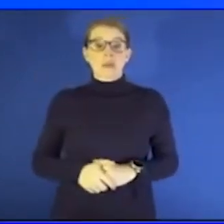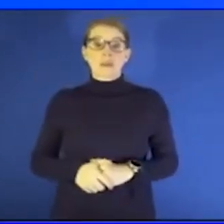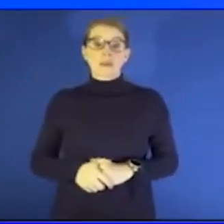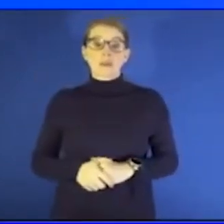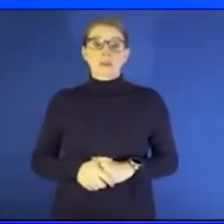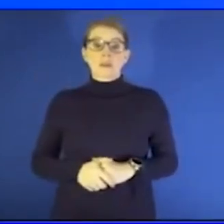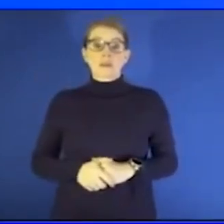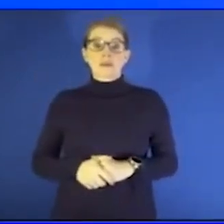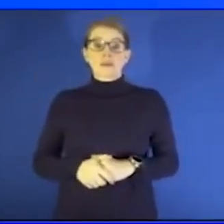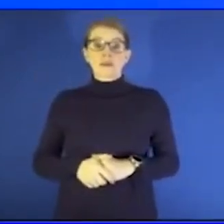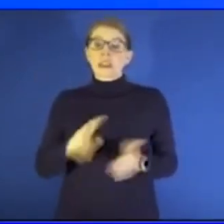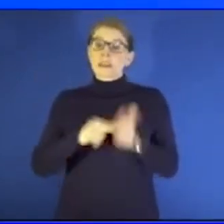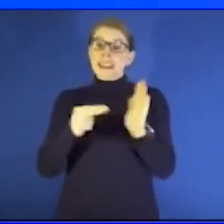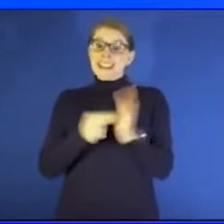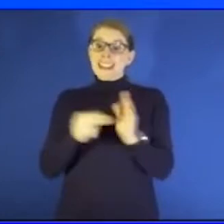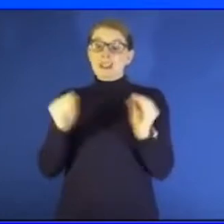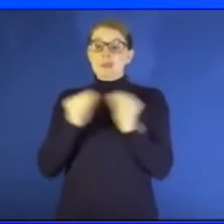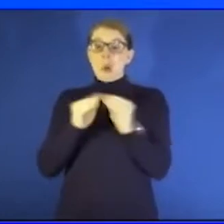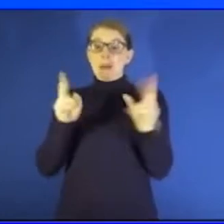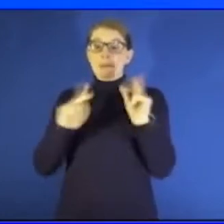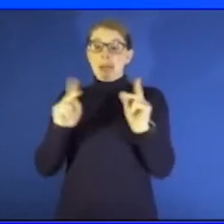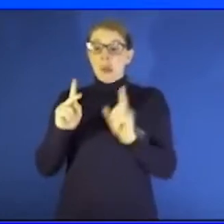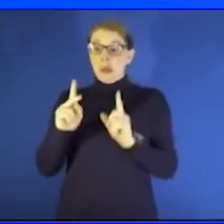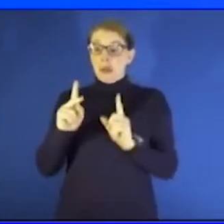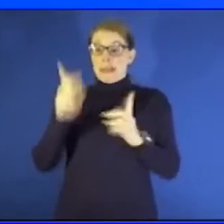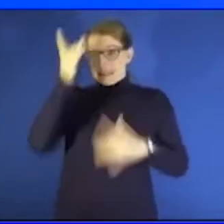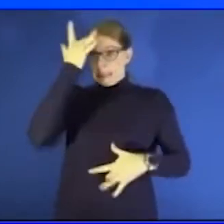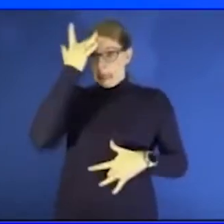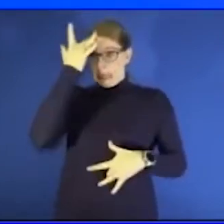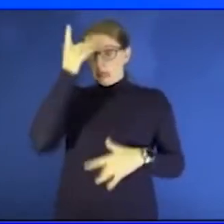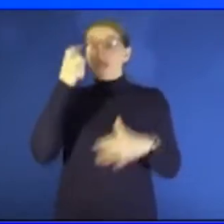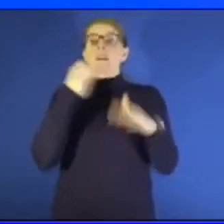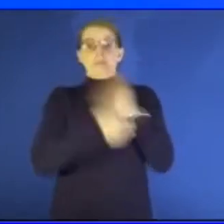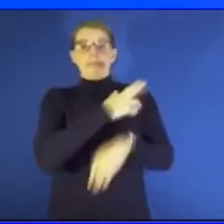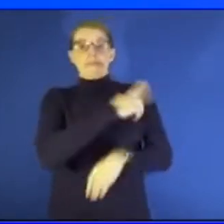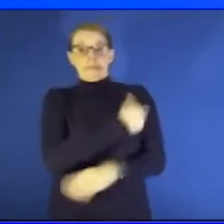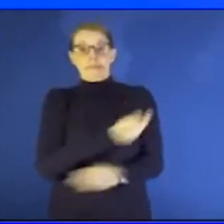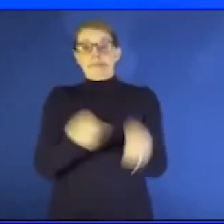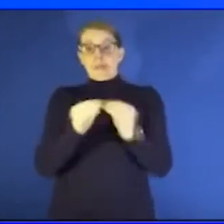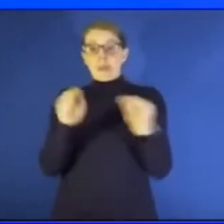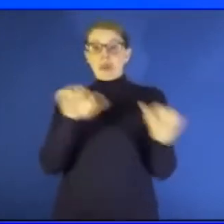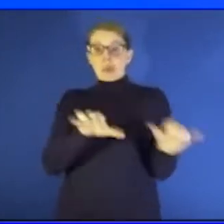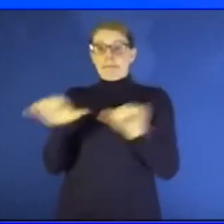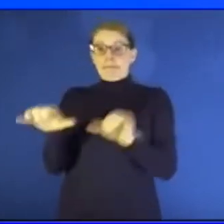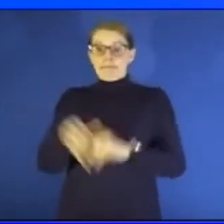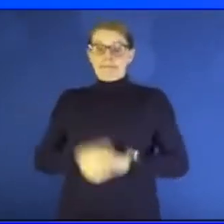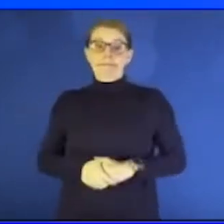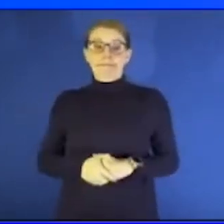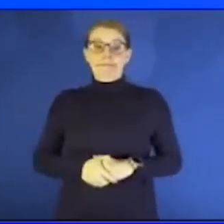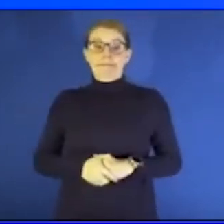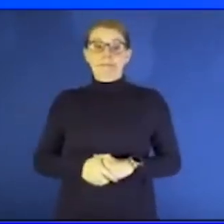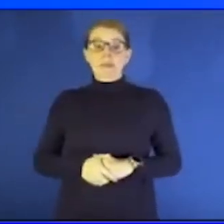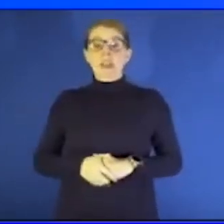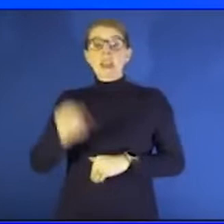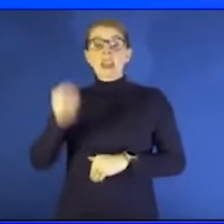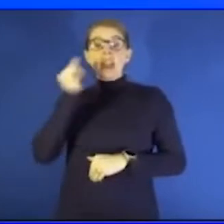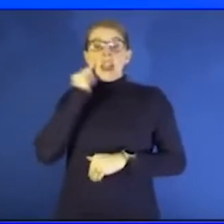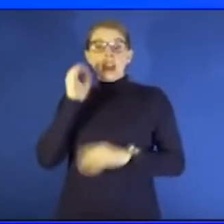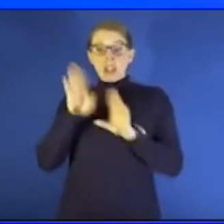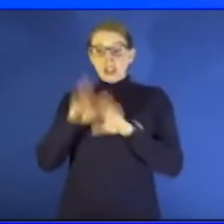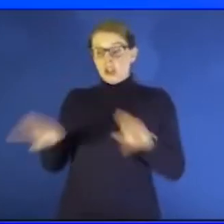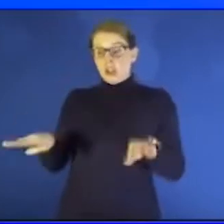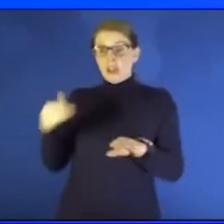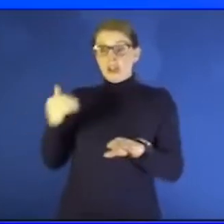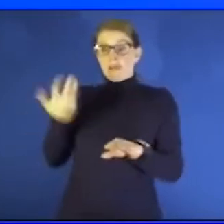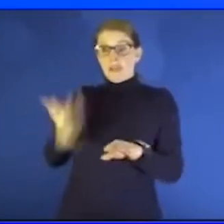being hospitalized. The majority of deaths have been in children that have underlying health conditions, just like the majority of deaths in